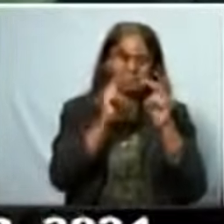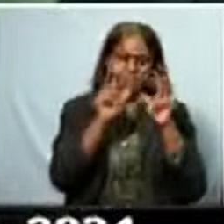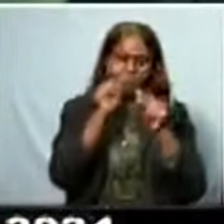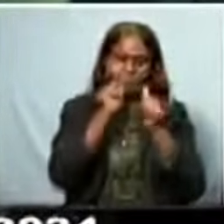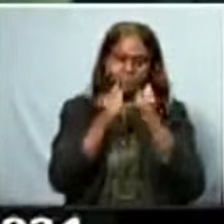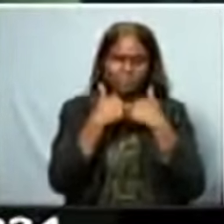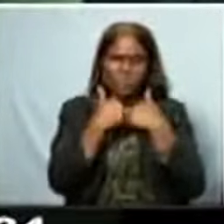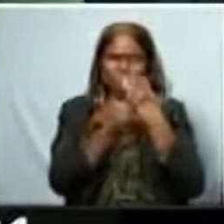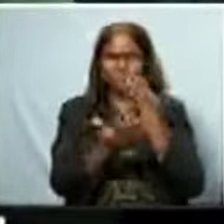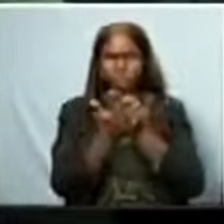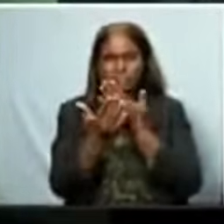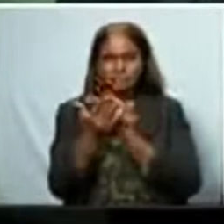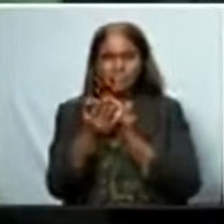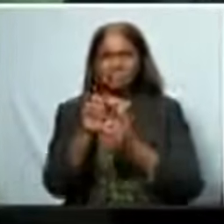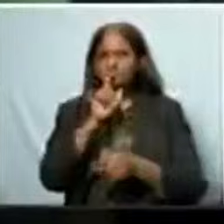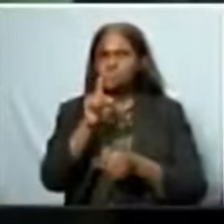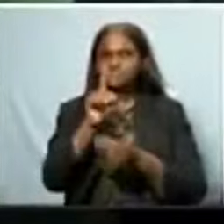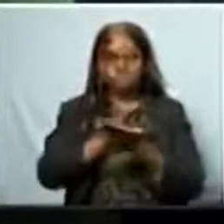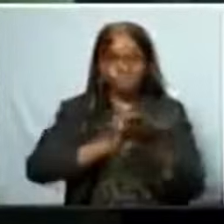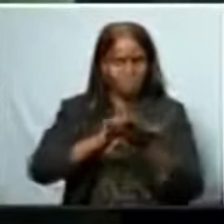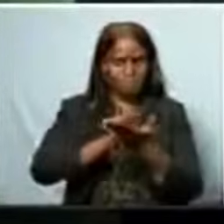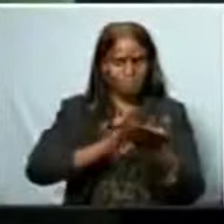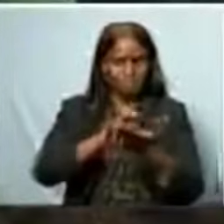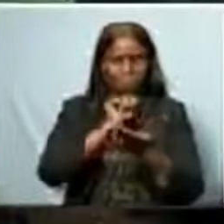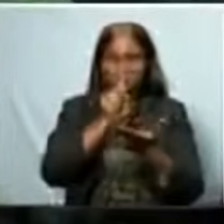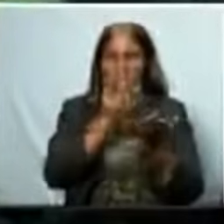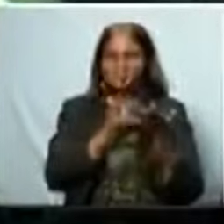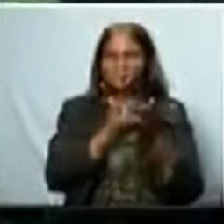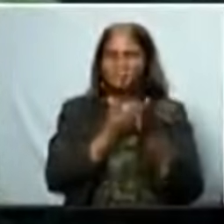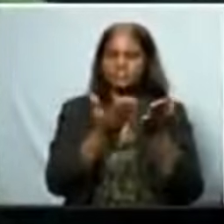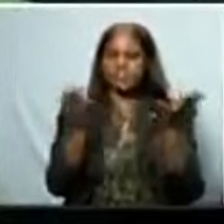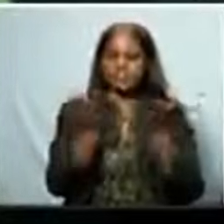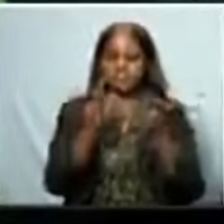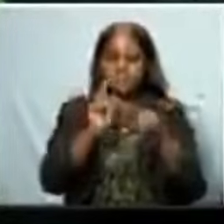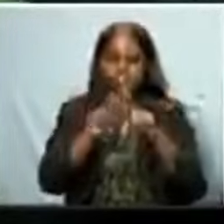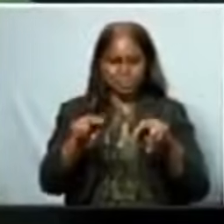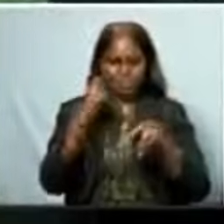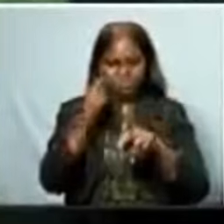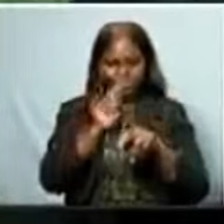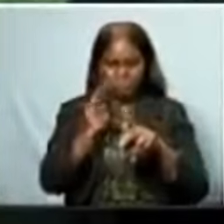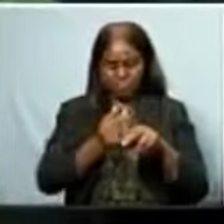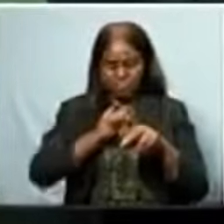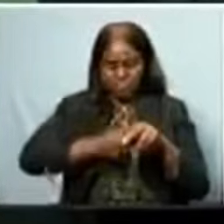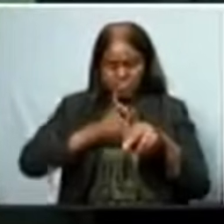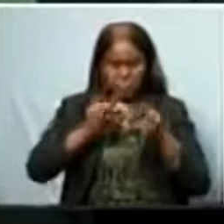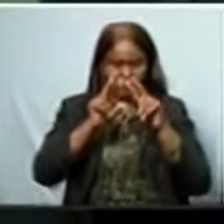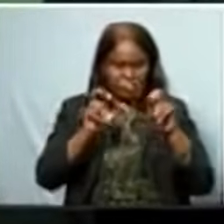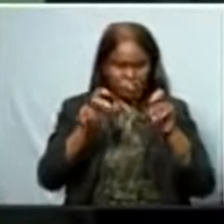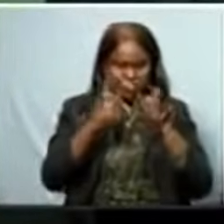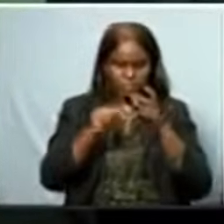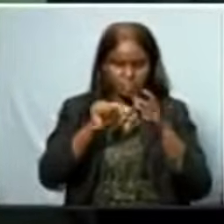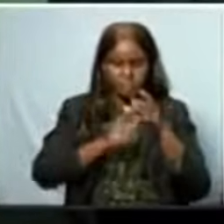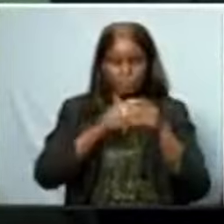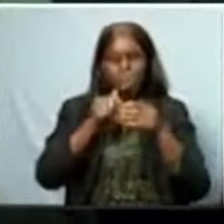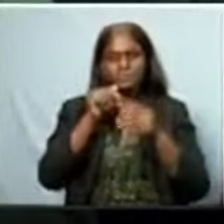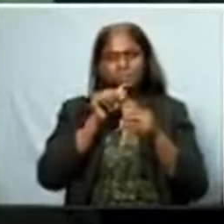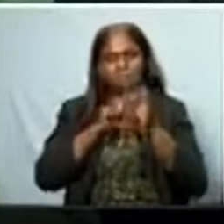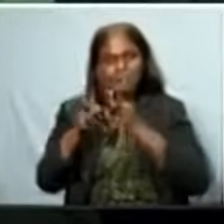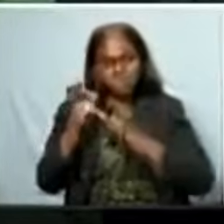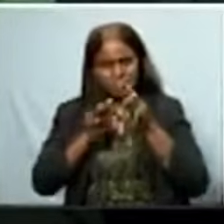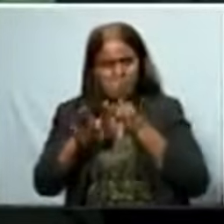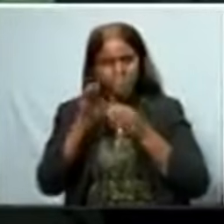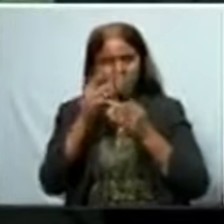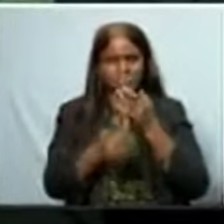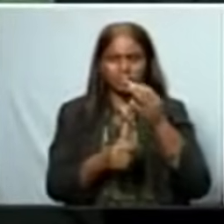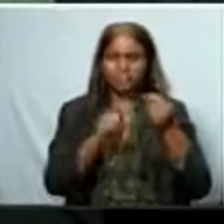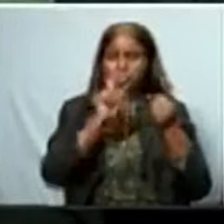the it's very basic. The appendices are not here, Chair, for us to check whatever we are belaboring on. Because